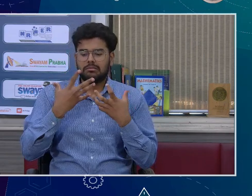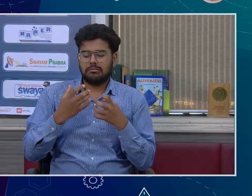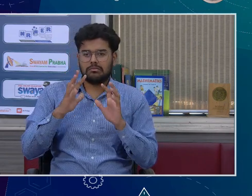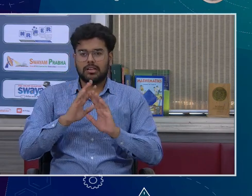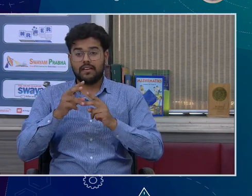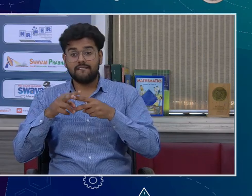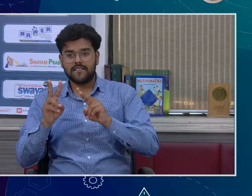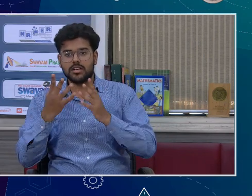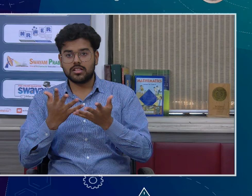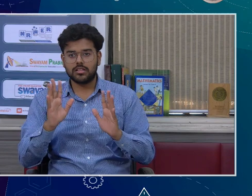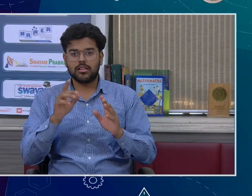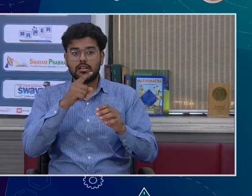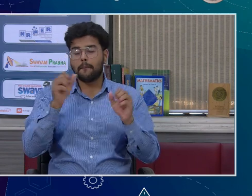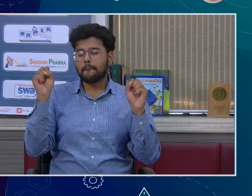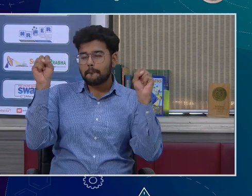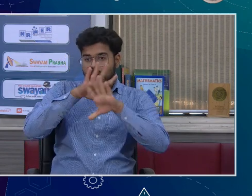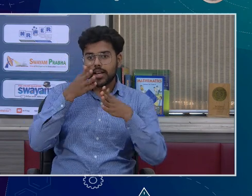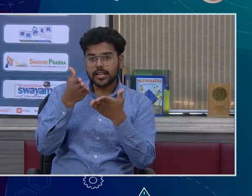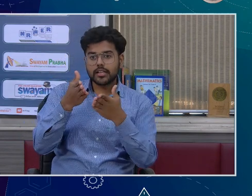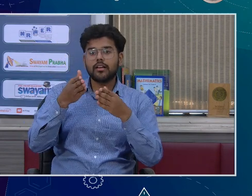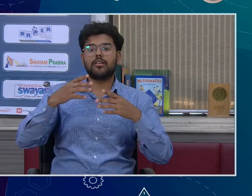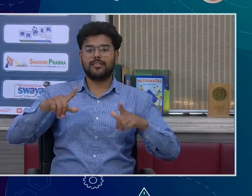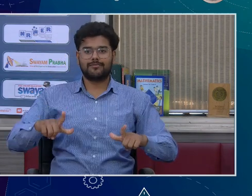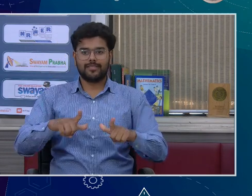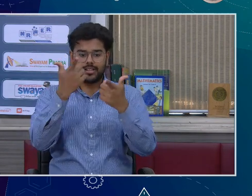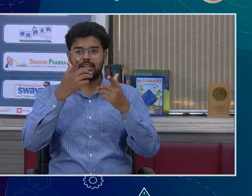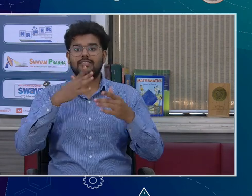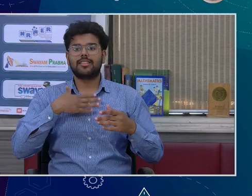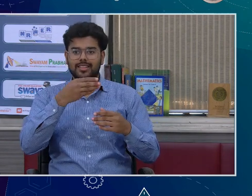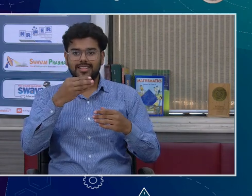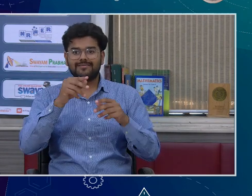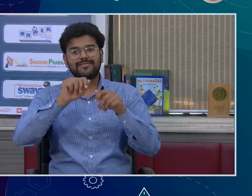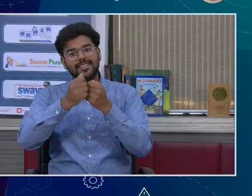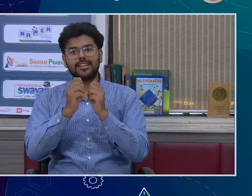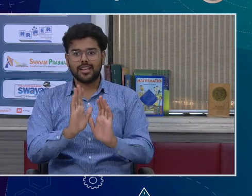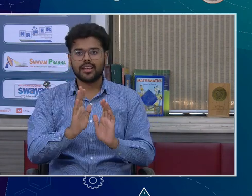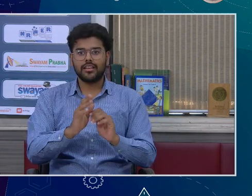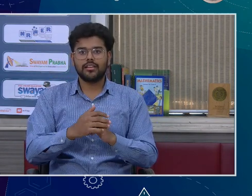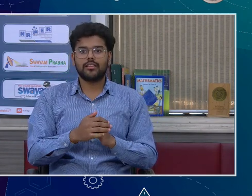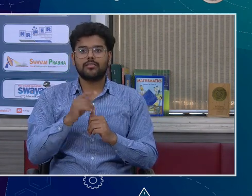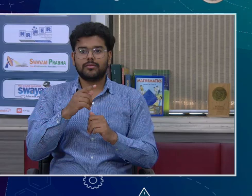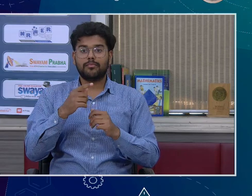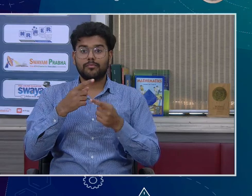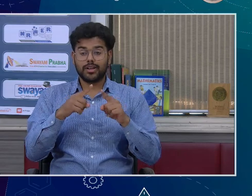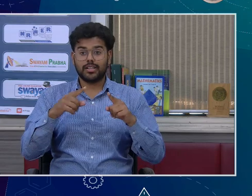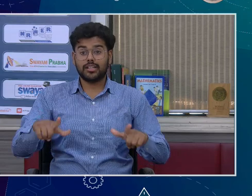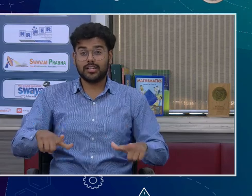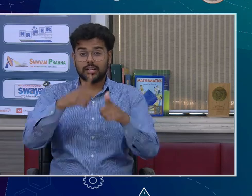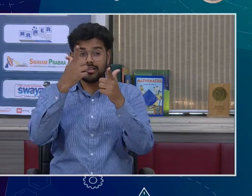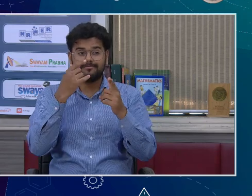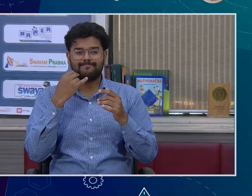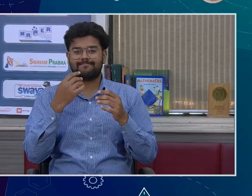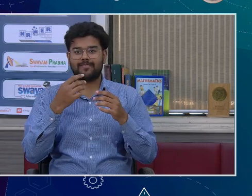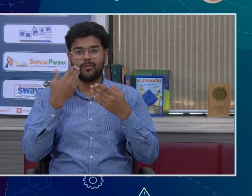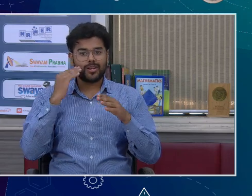with the magical power the leaves got changed, but the tree found a lot of problems and finally wanted